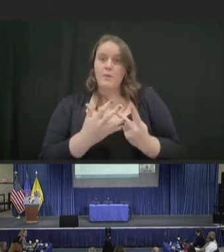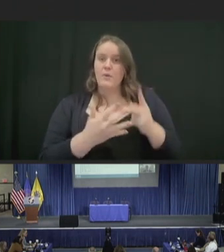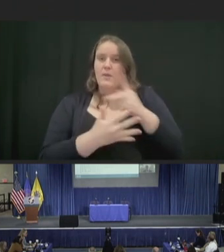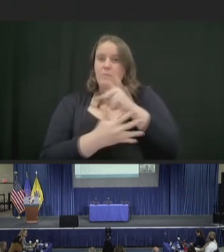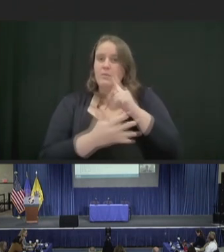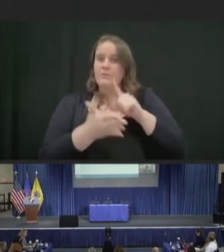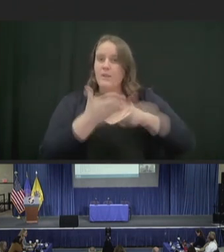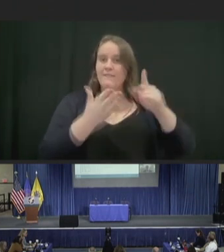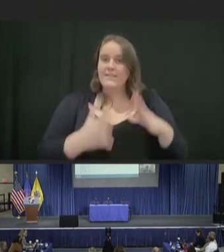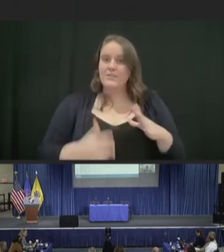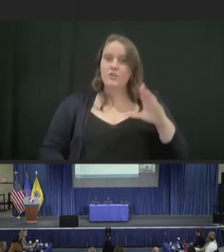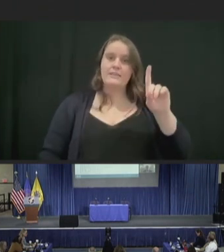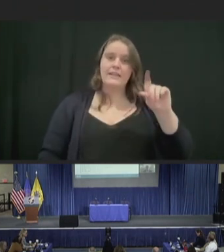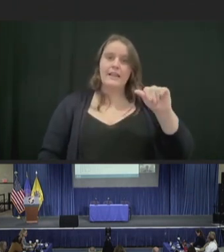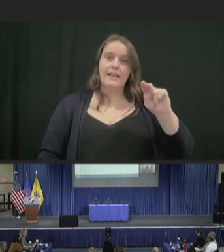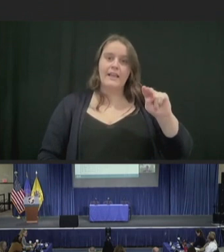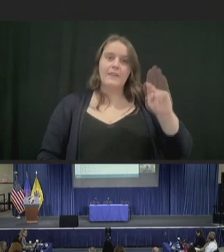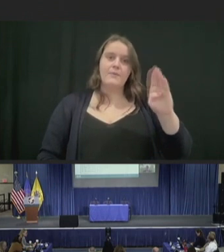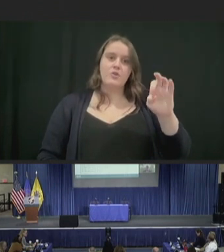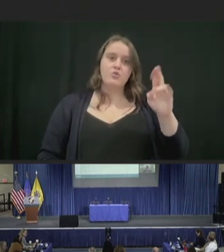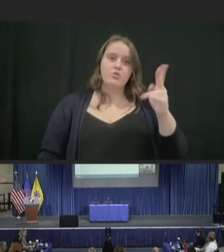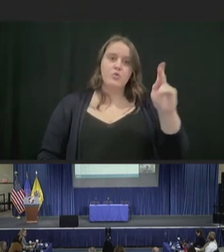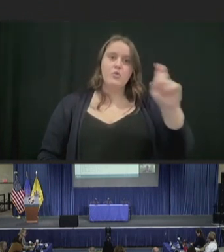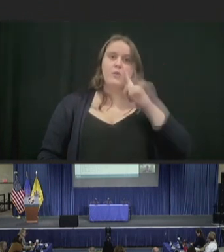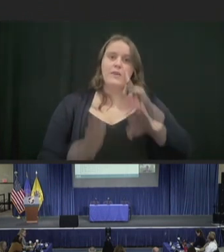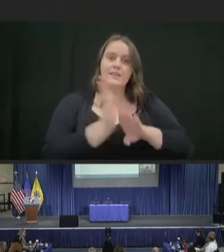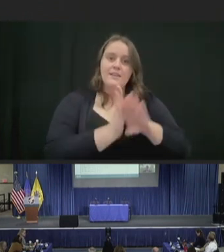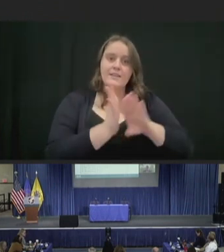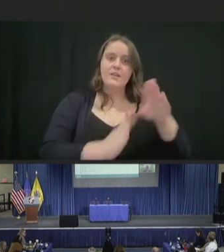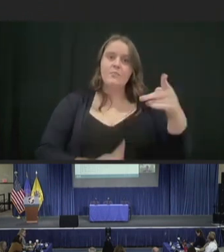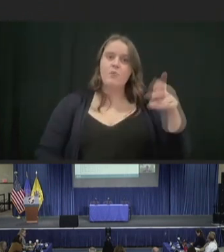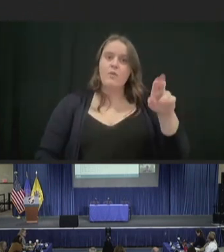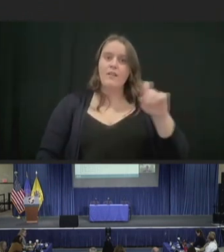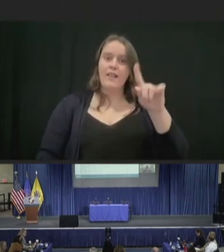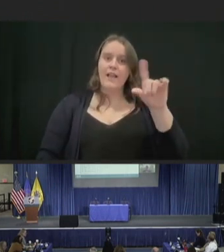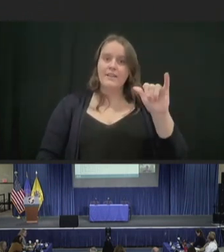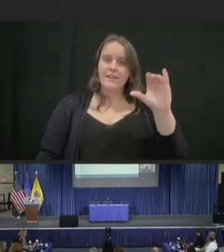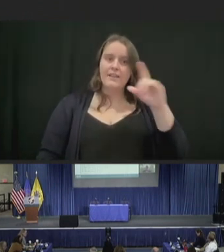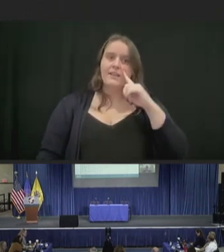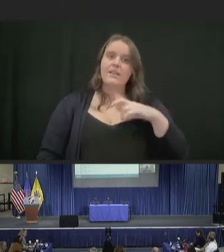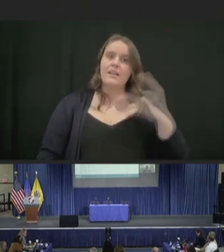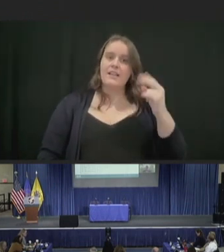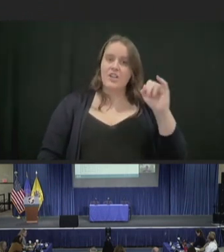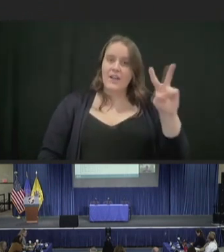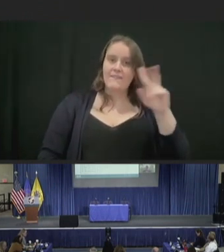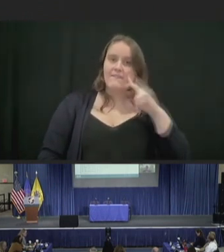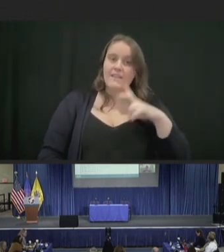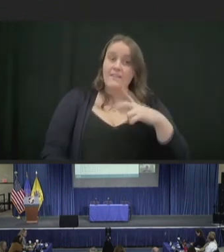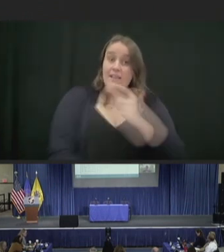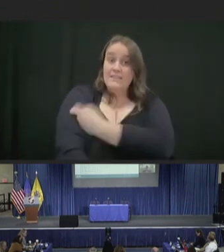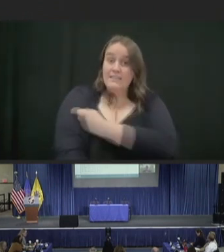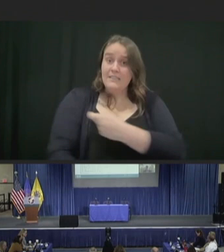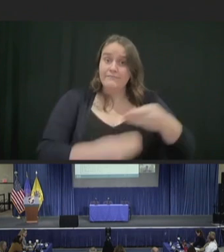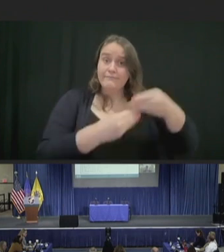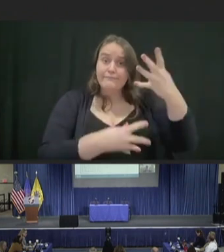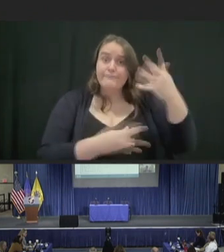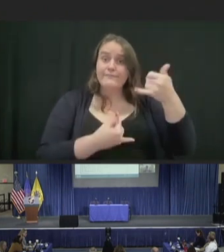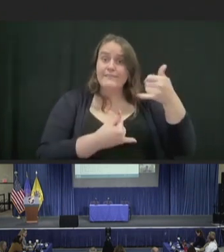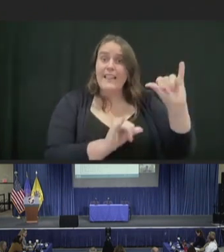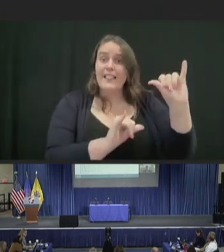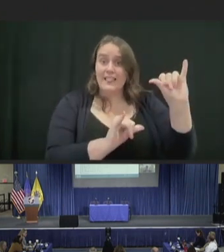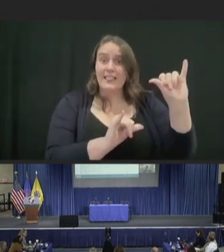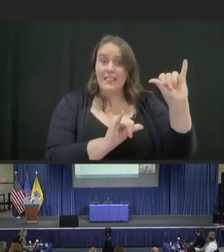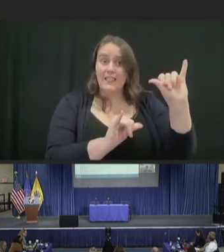the development of a prophylactic HIV vaccine. Most of these challenges remain. The